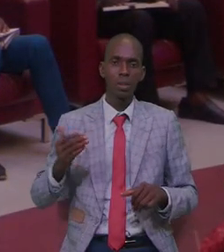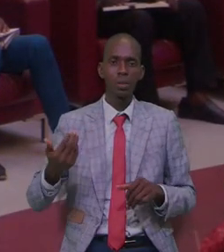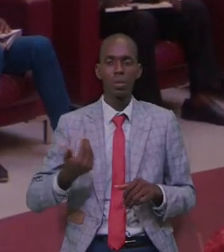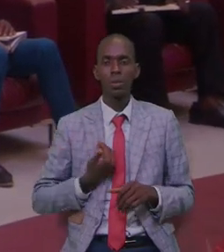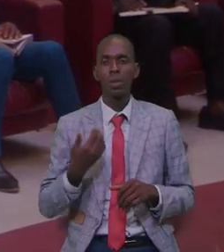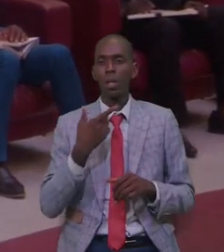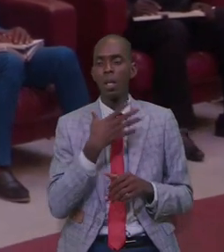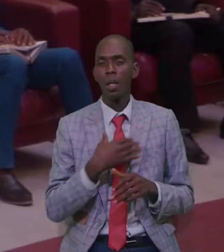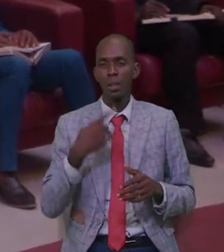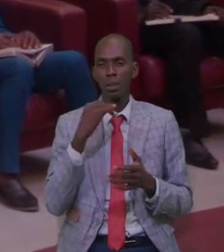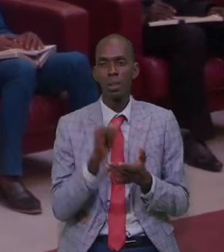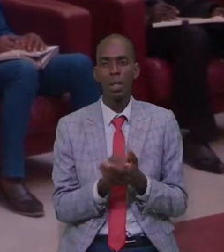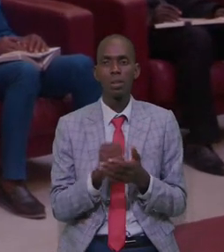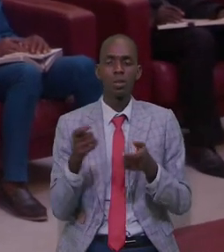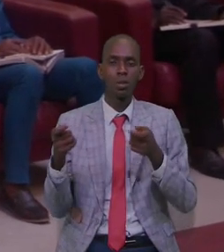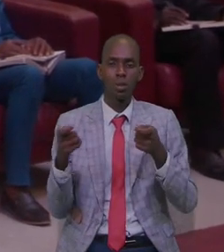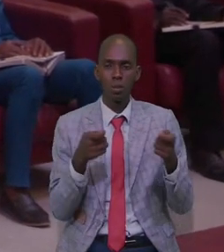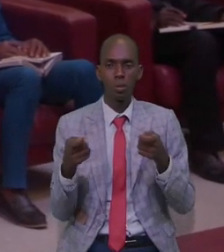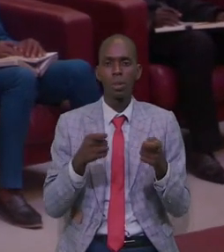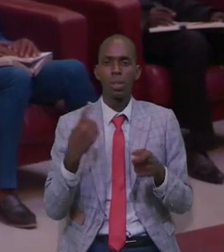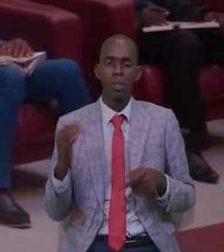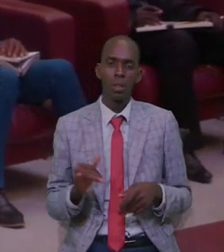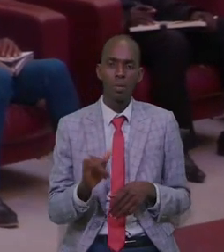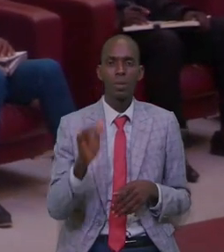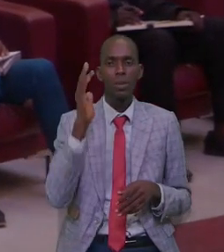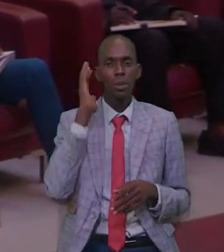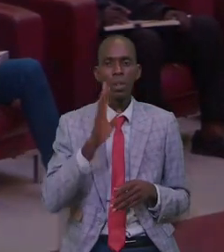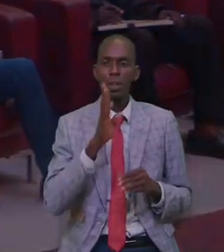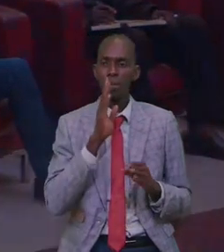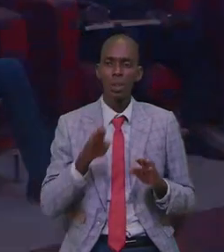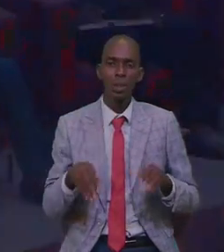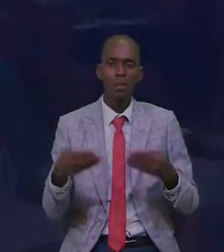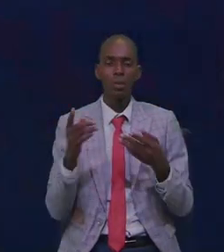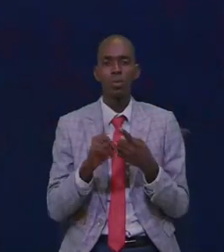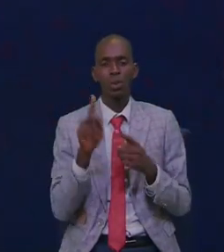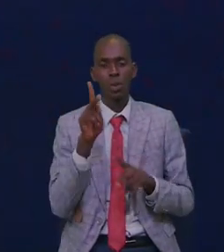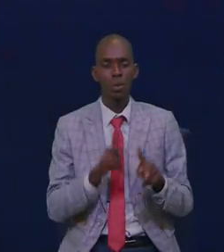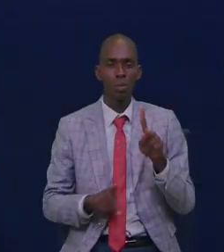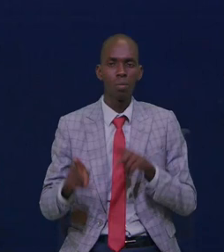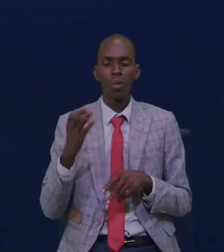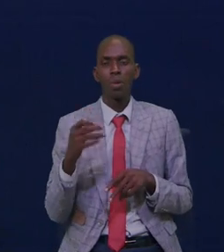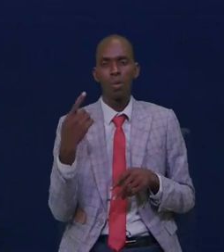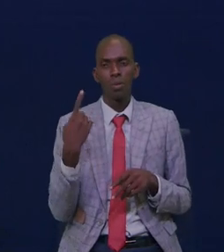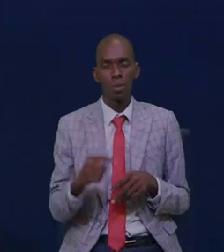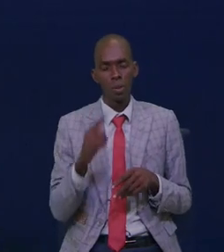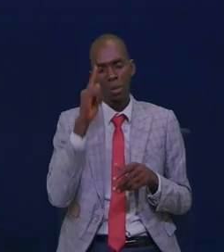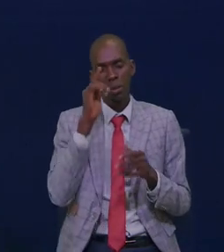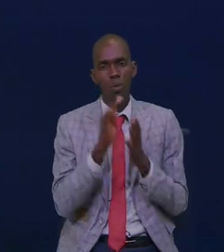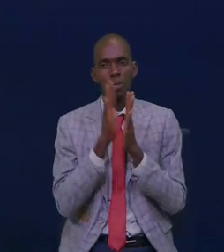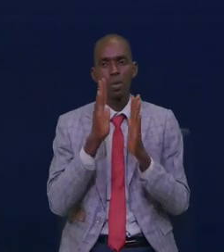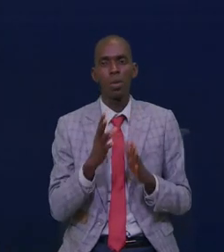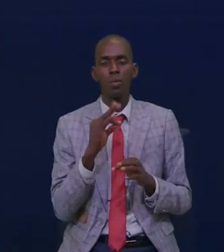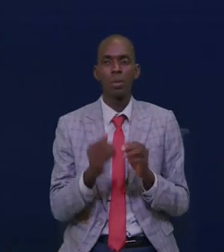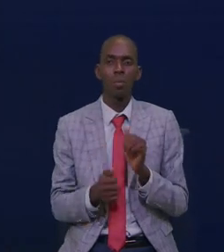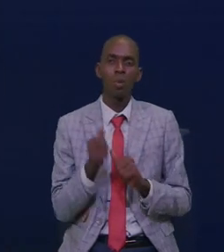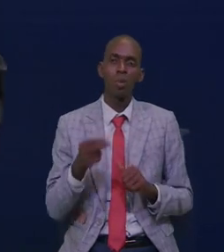and that dominion, everlasting, shall be given to the people of the saints of the Most High,